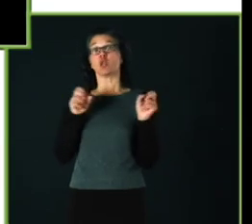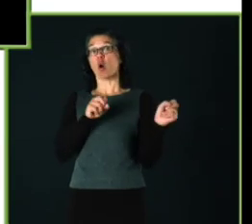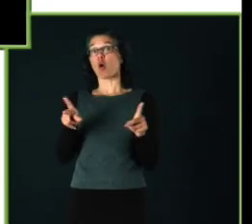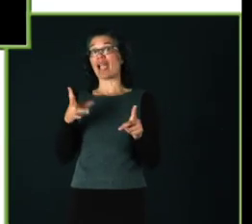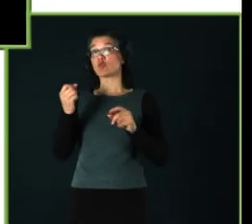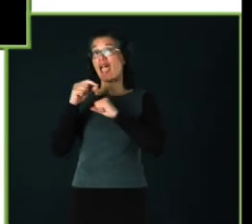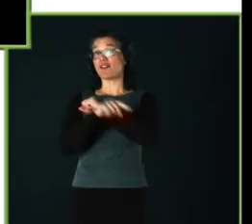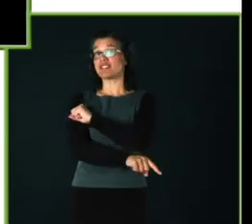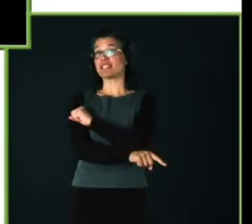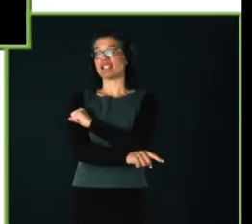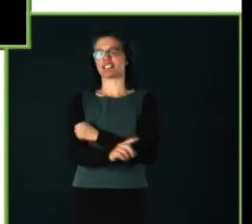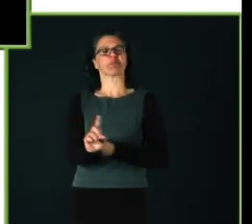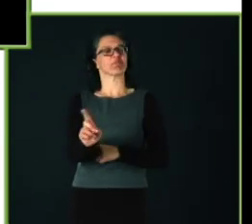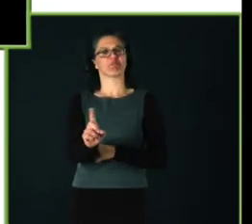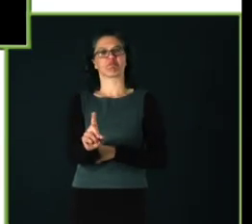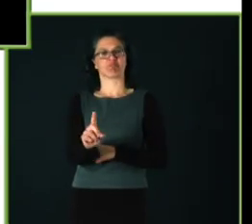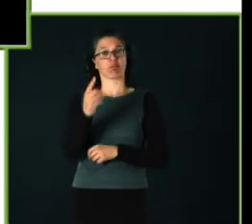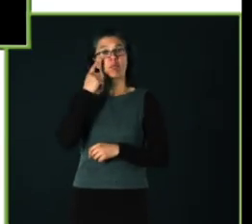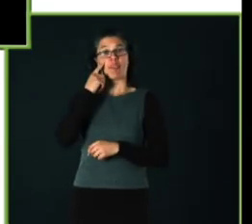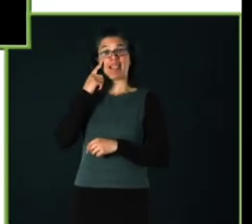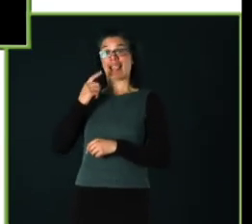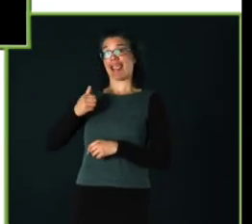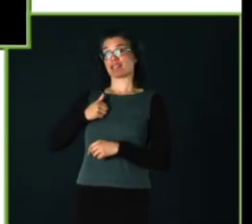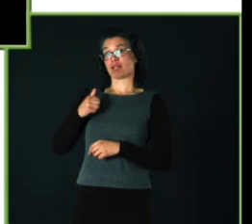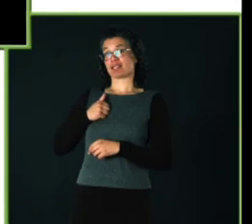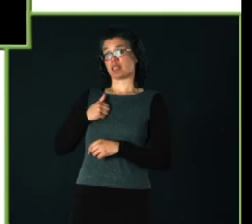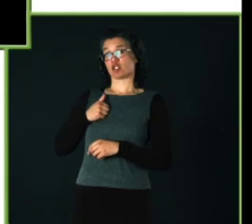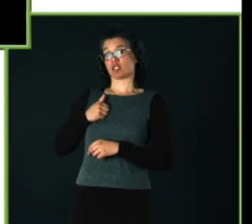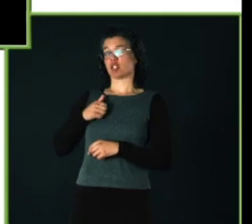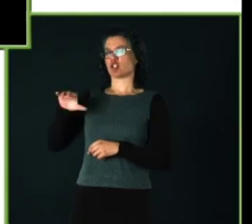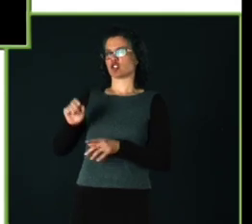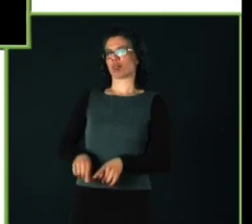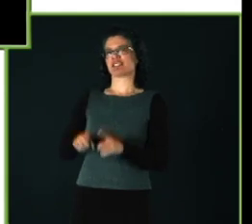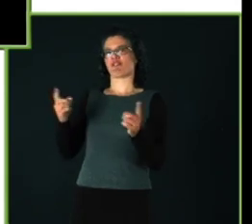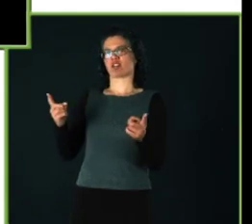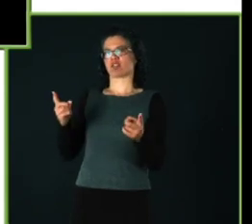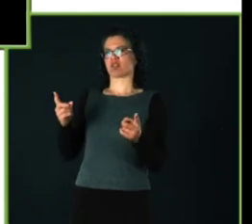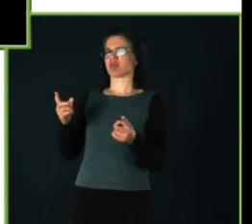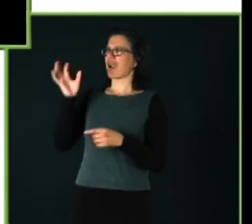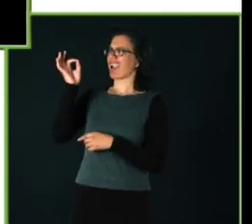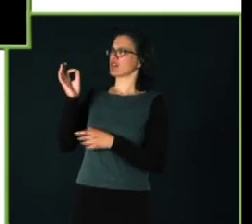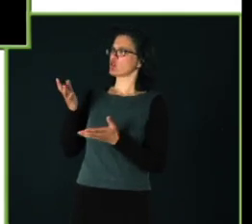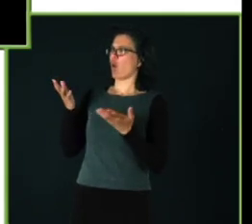debt. I think we should have a different expectation about the way that we spend our public money.